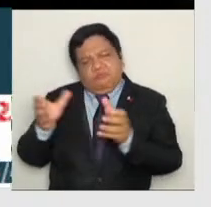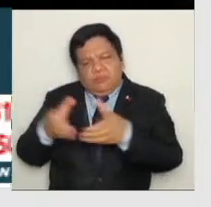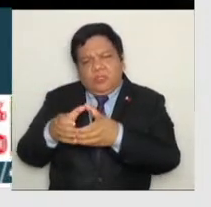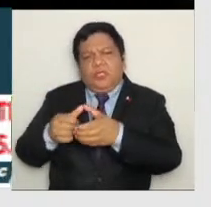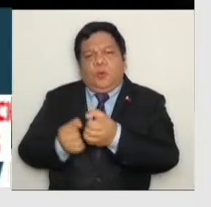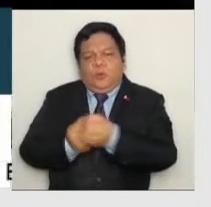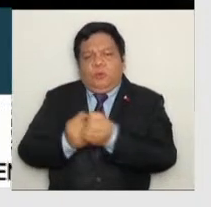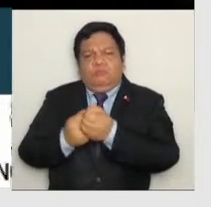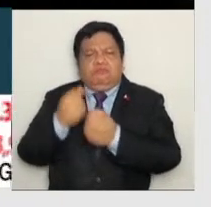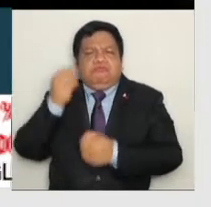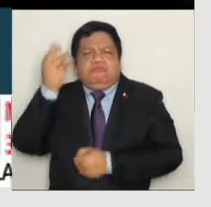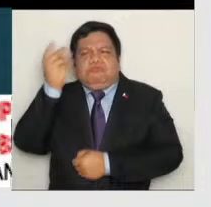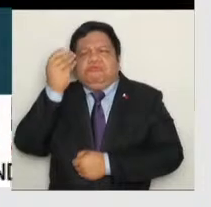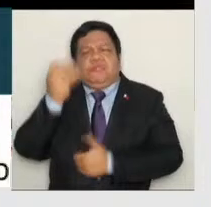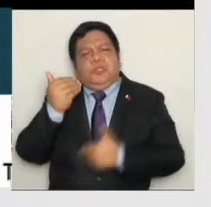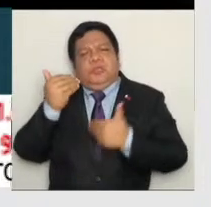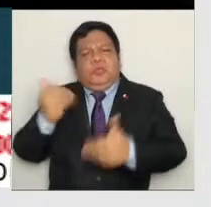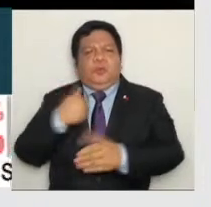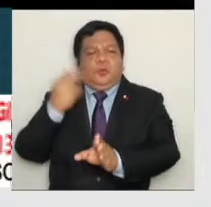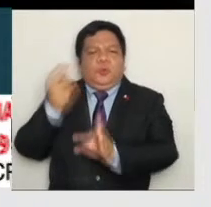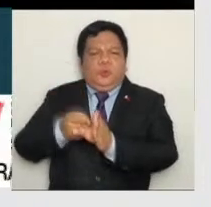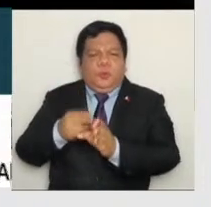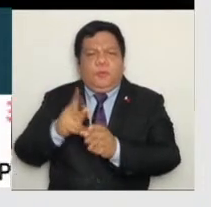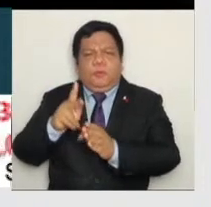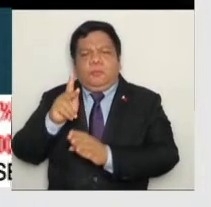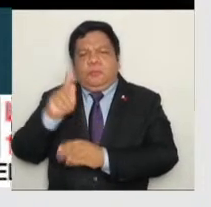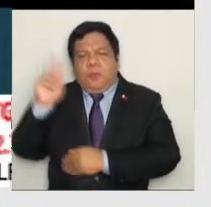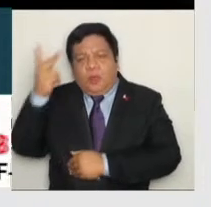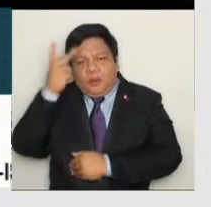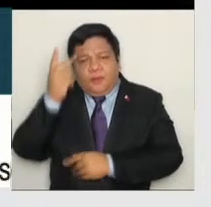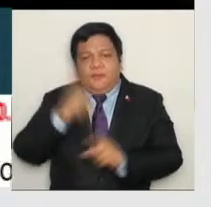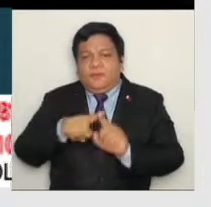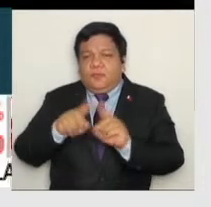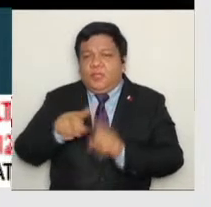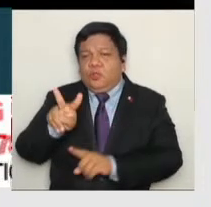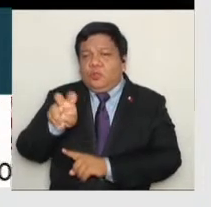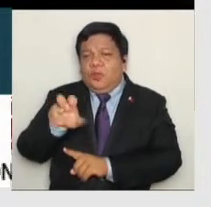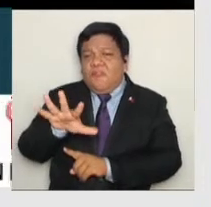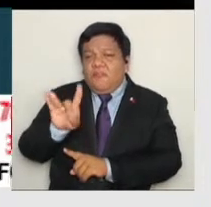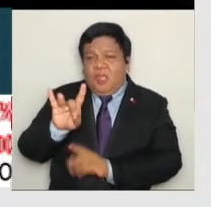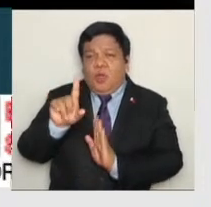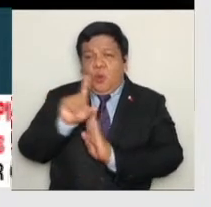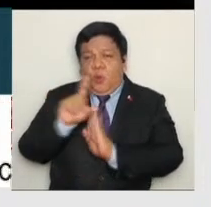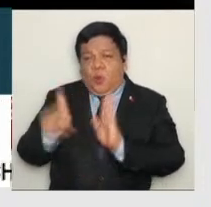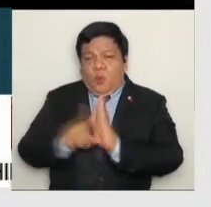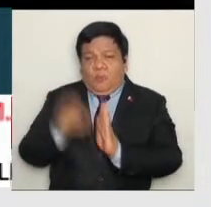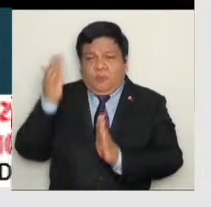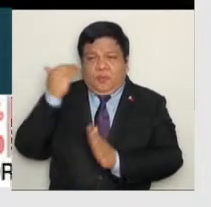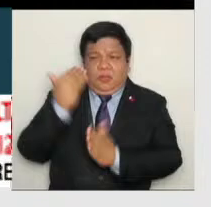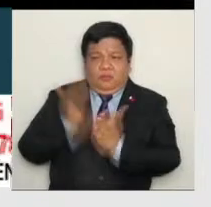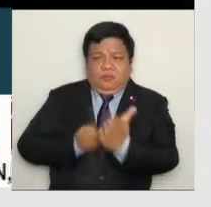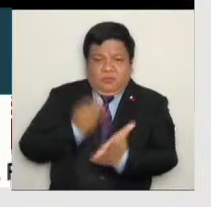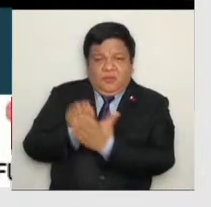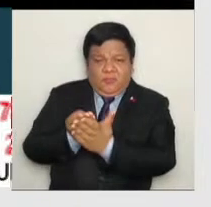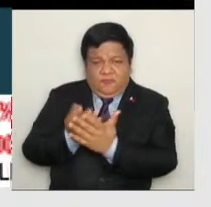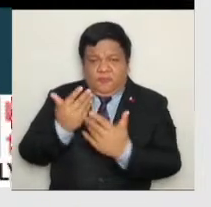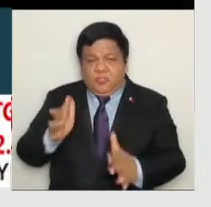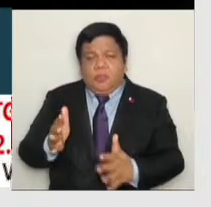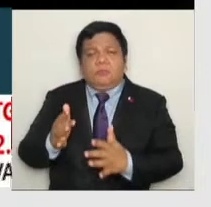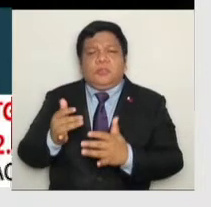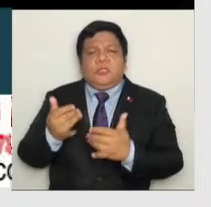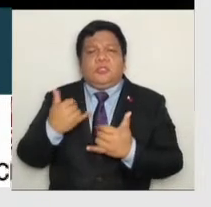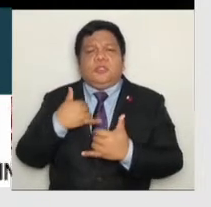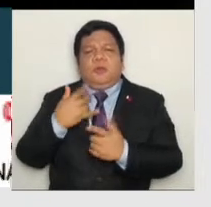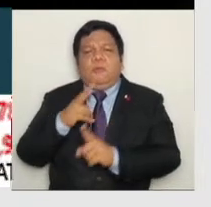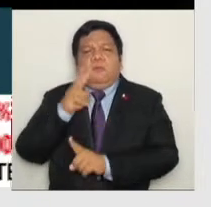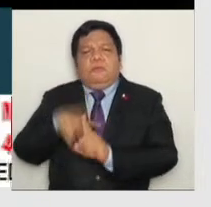in politics, because I have 258 bills of national significance which I filed in the year and a half I was in Congress, and I've only enacted about